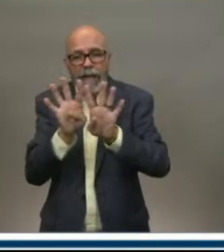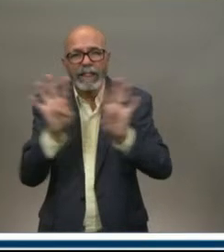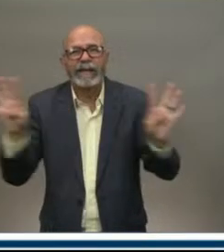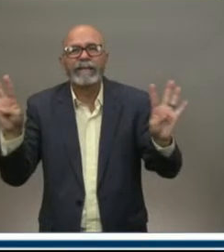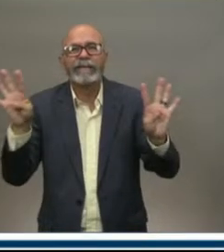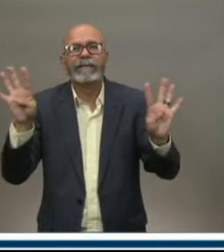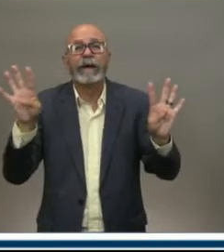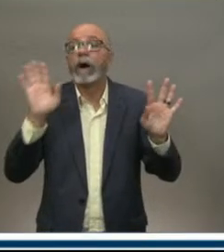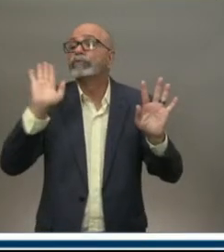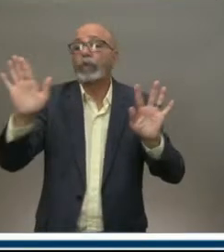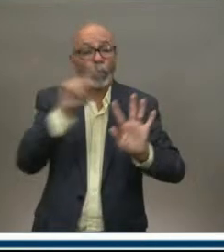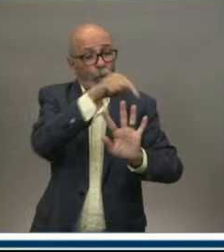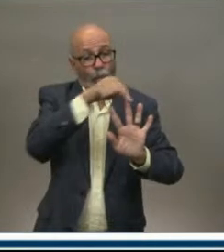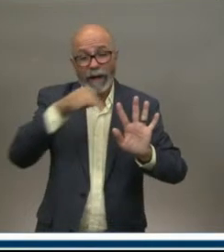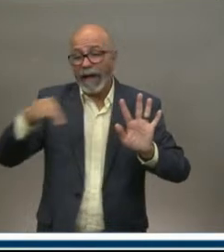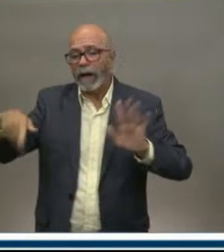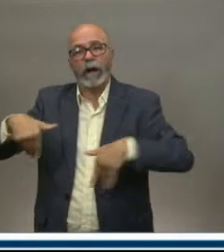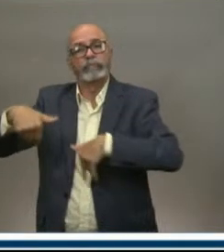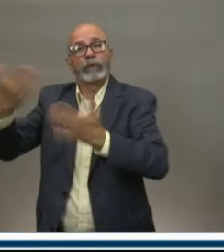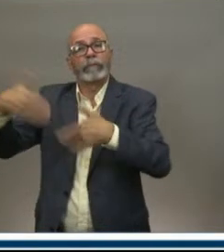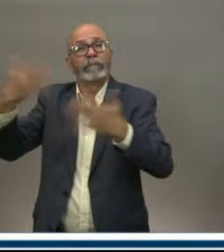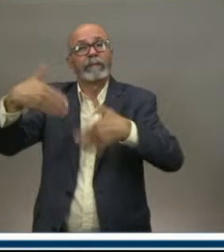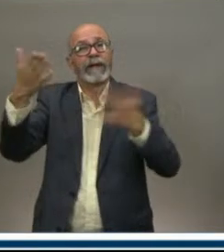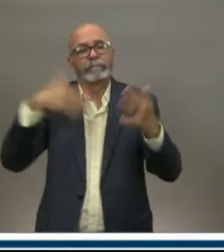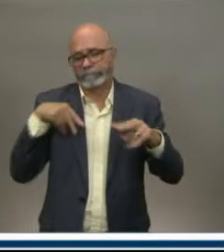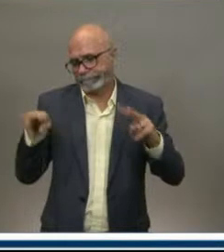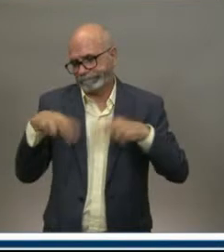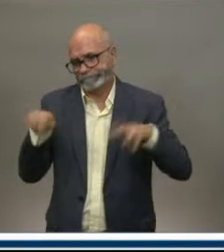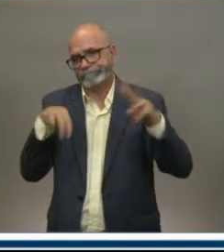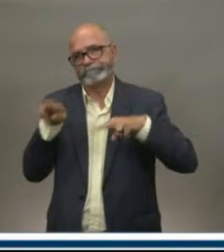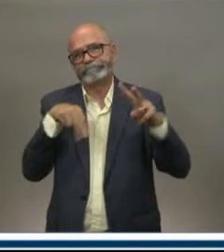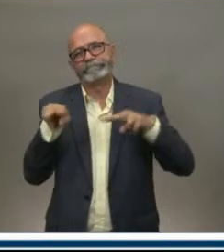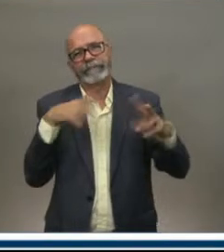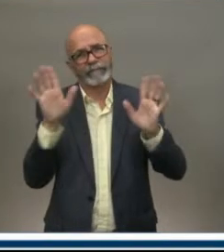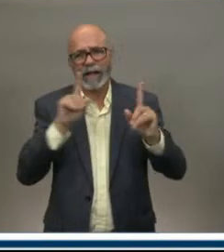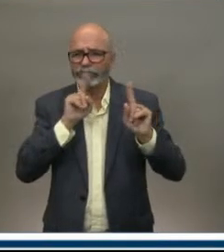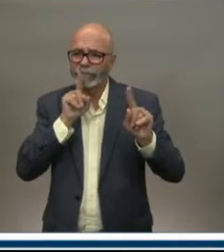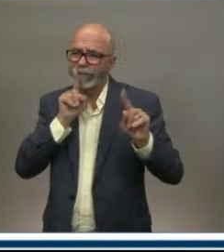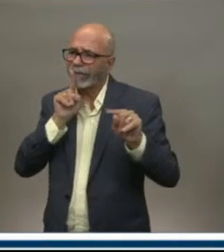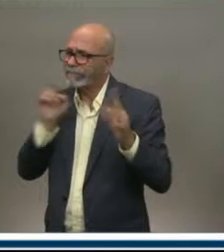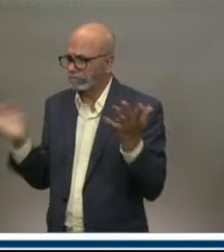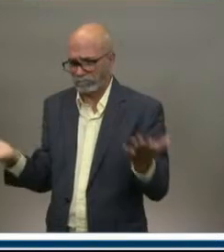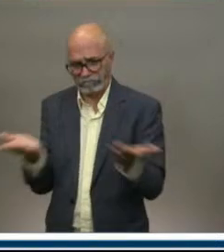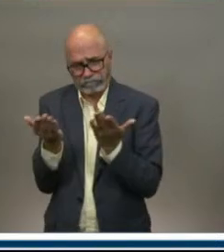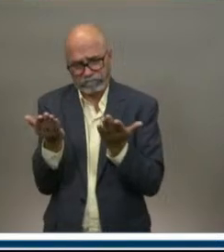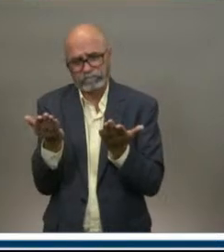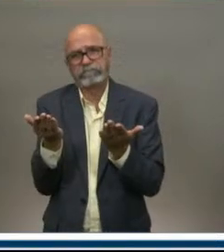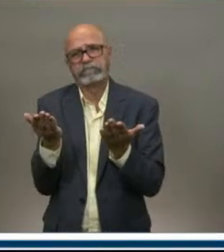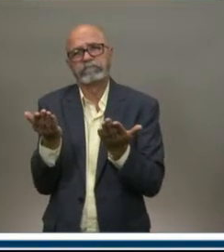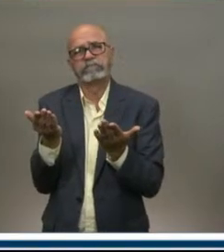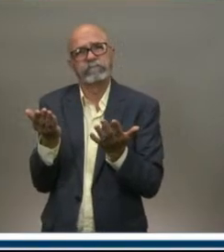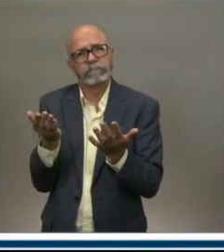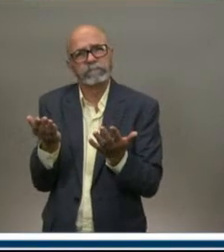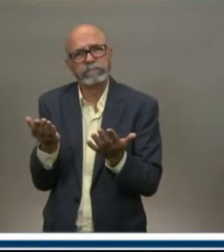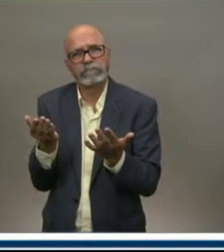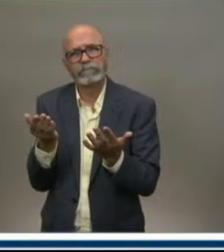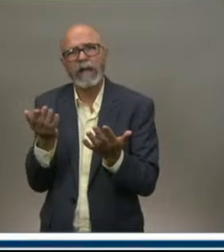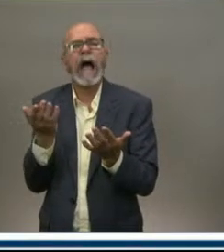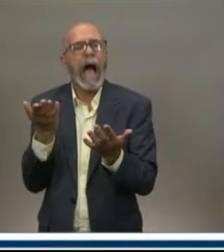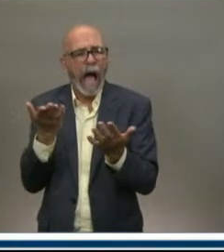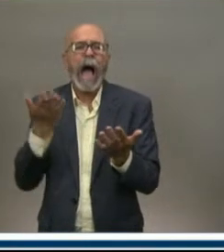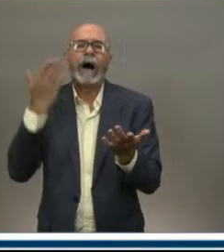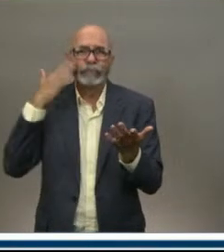to work to answer these questions, and we recognize the